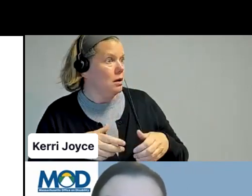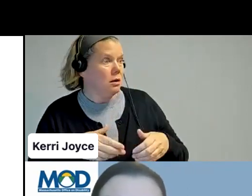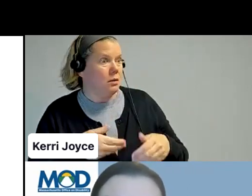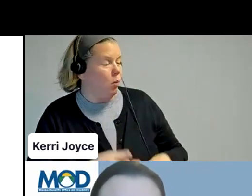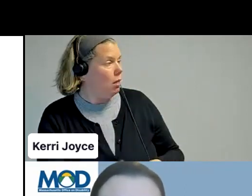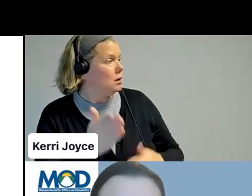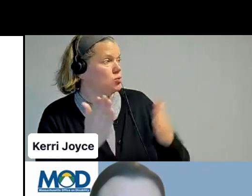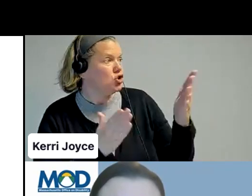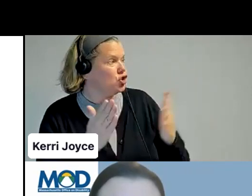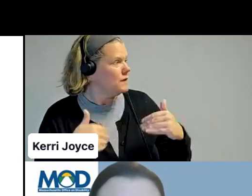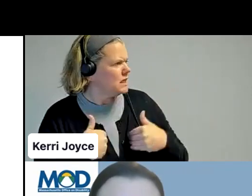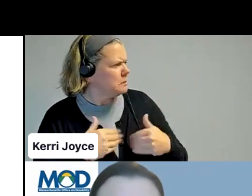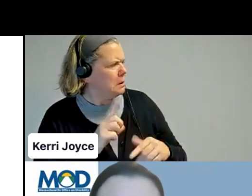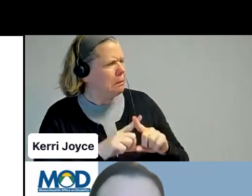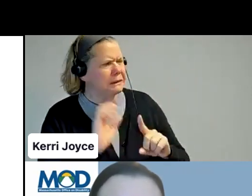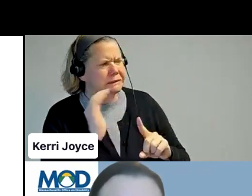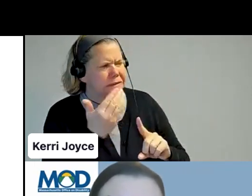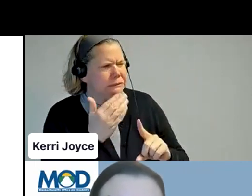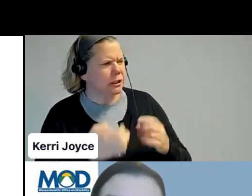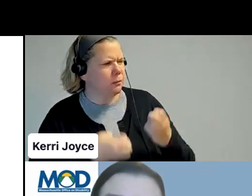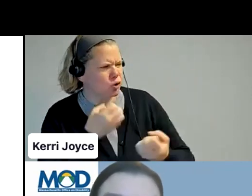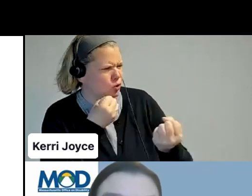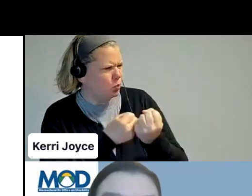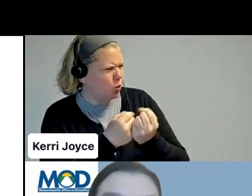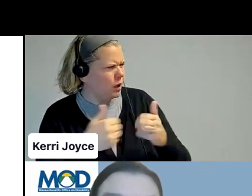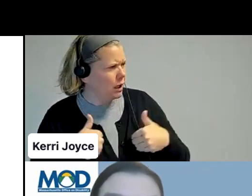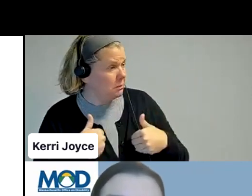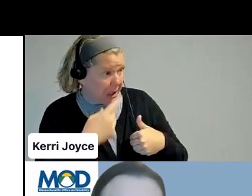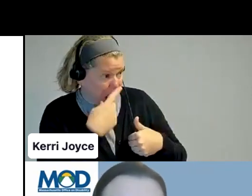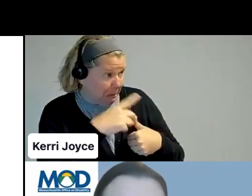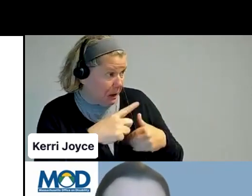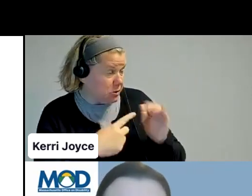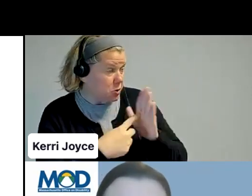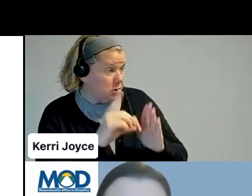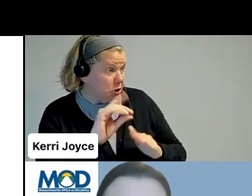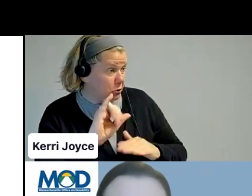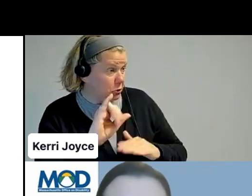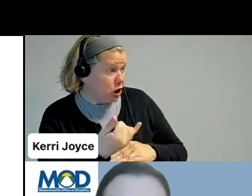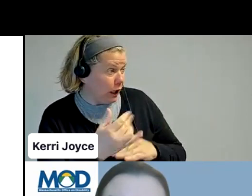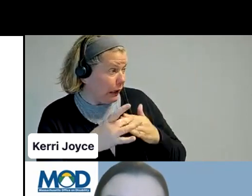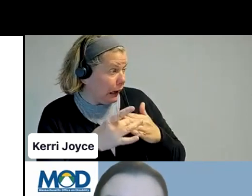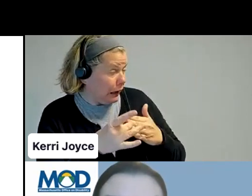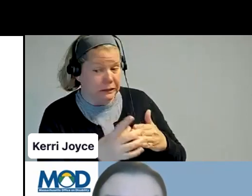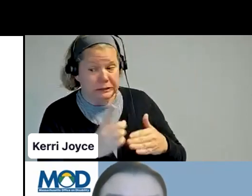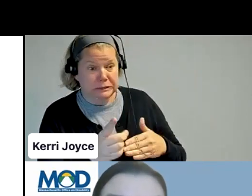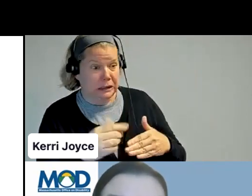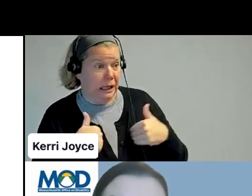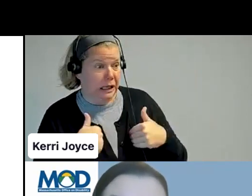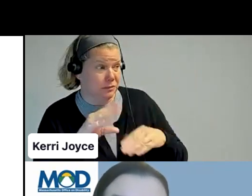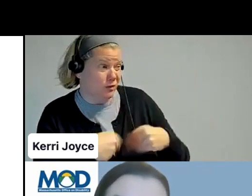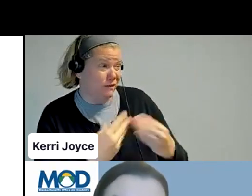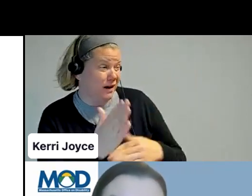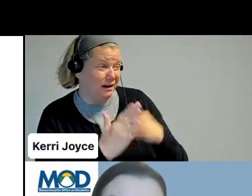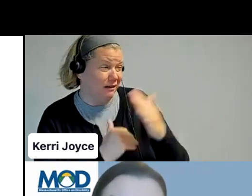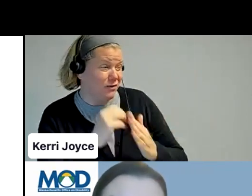like it might be an emotional support animal. I can show you the DOJ guidance if you'd like that explains that animals that simply provide comfort are